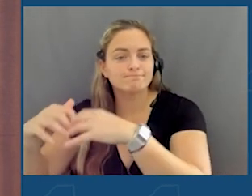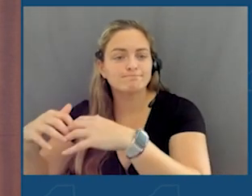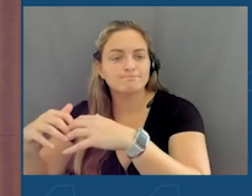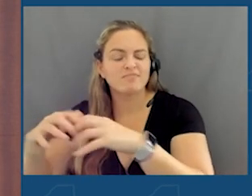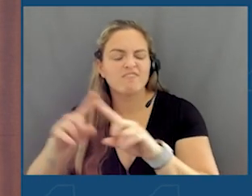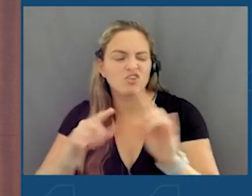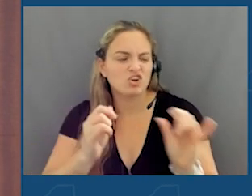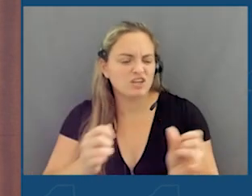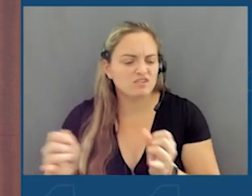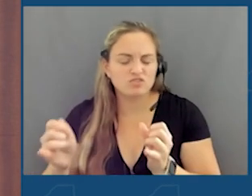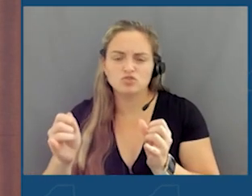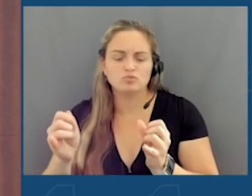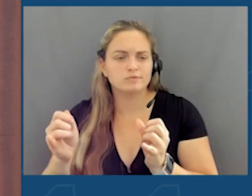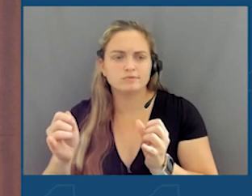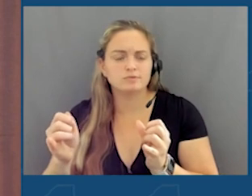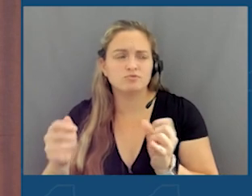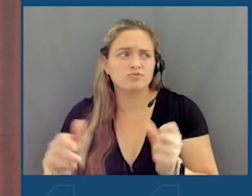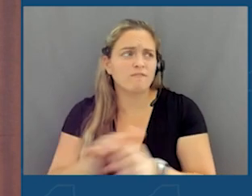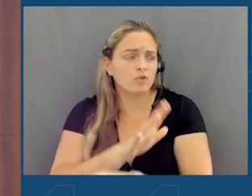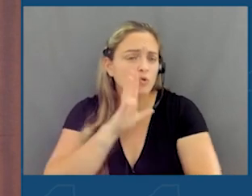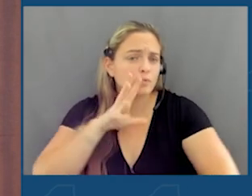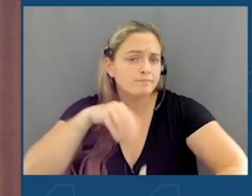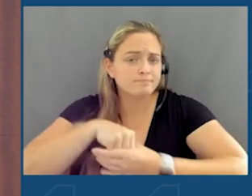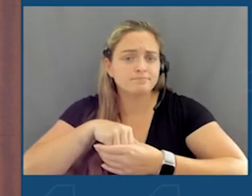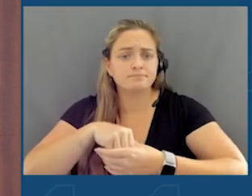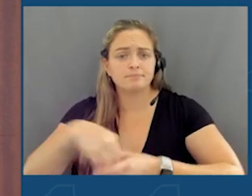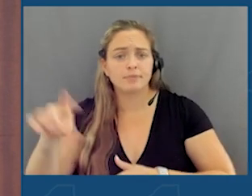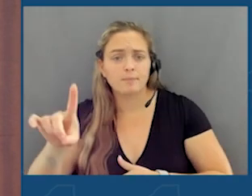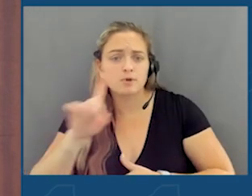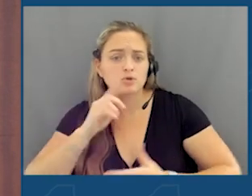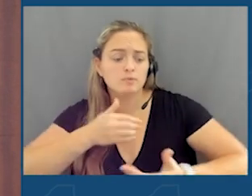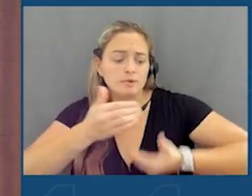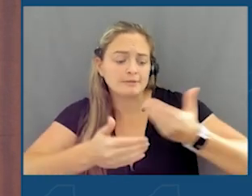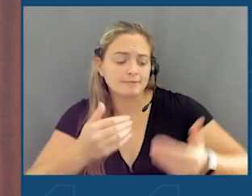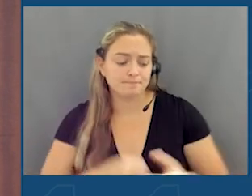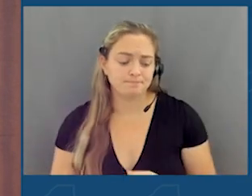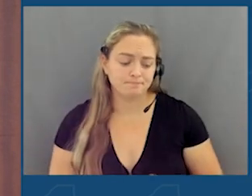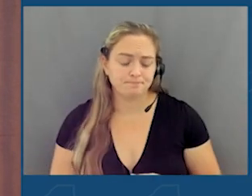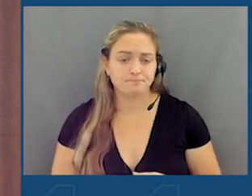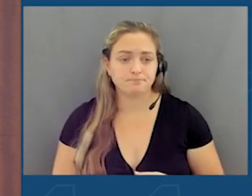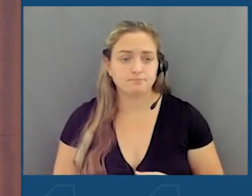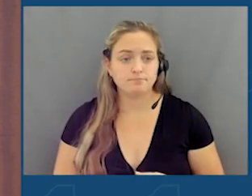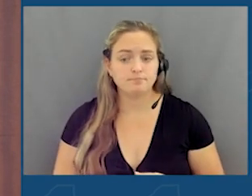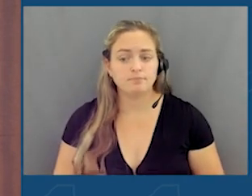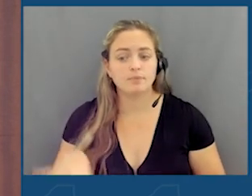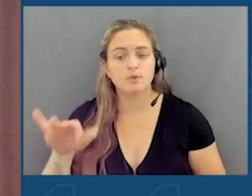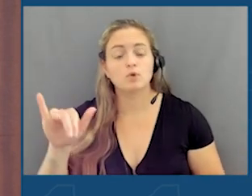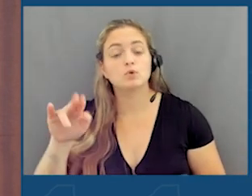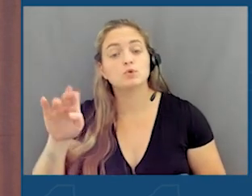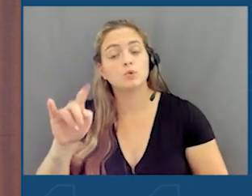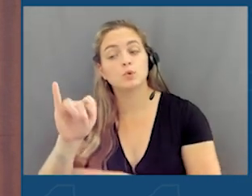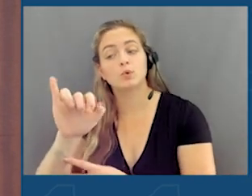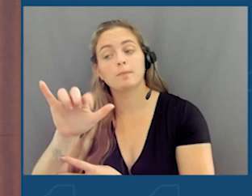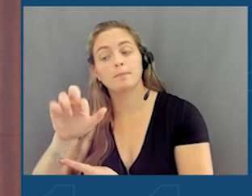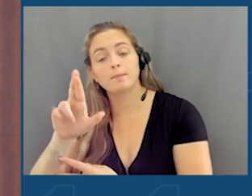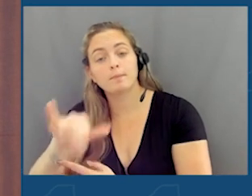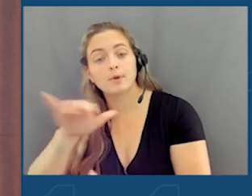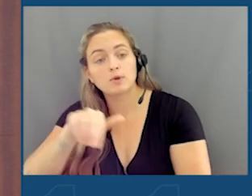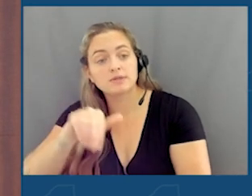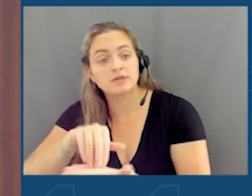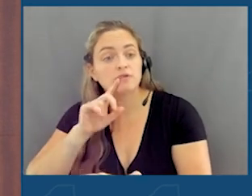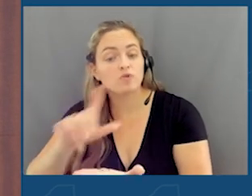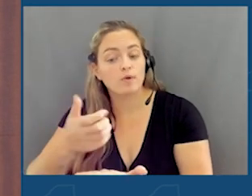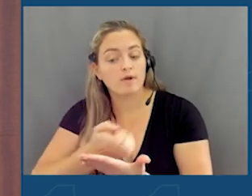individuals from full participation in the democratic process. With our Joe Plumeri Center for Social Justice and Economic